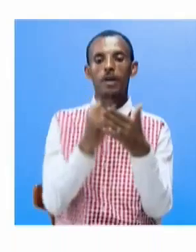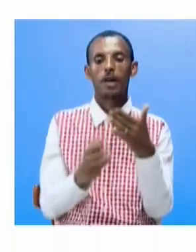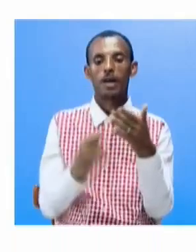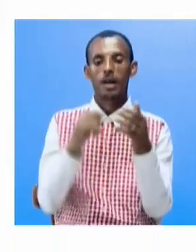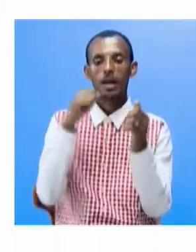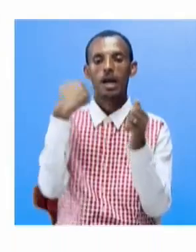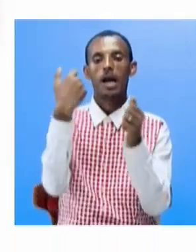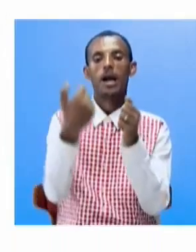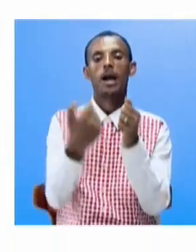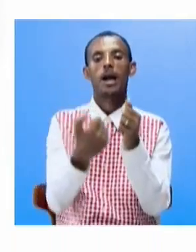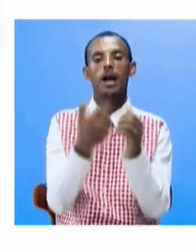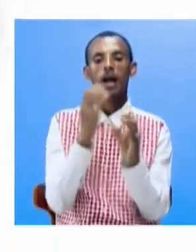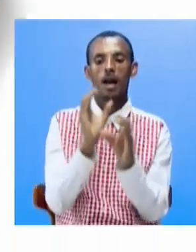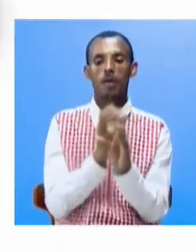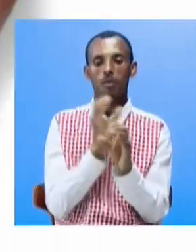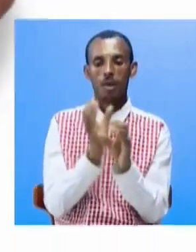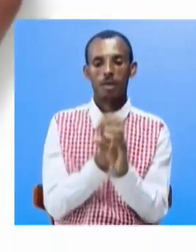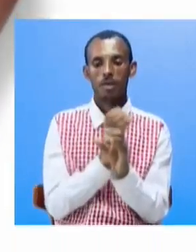calculate